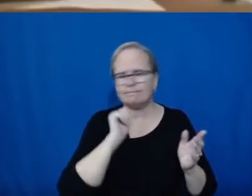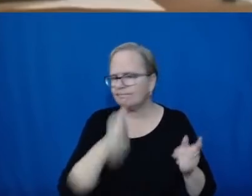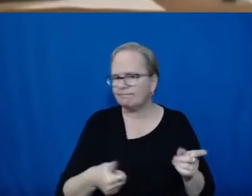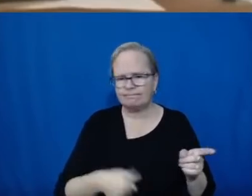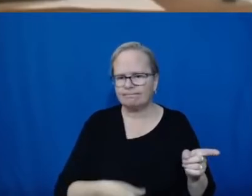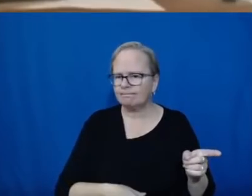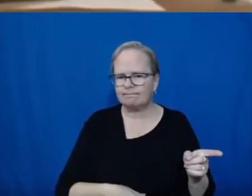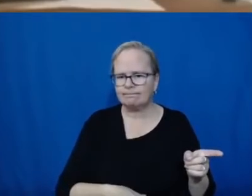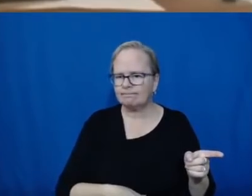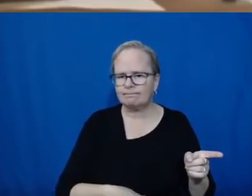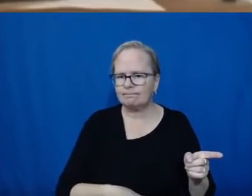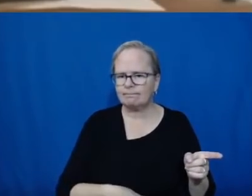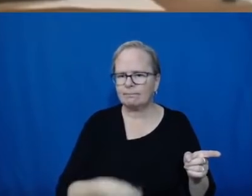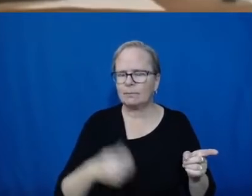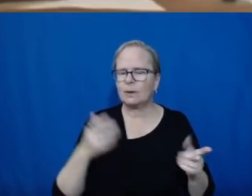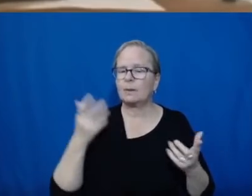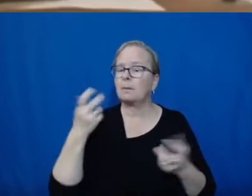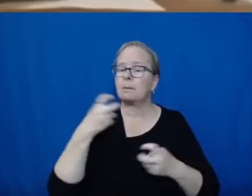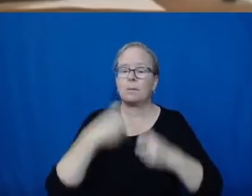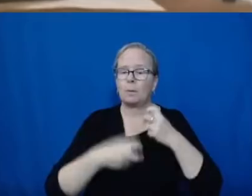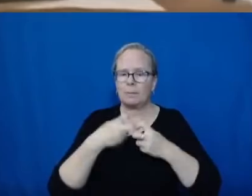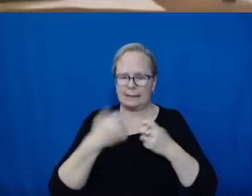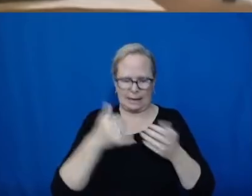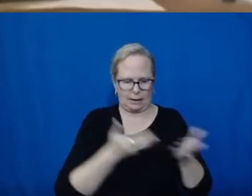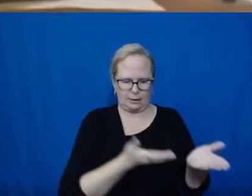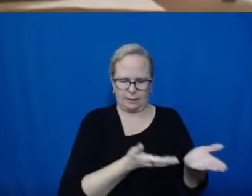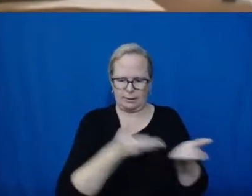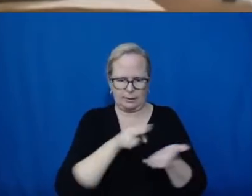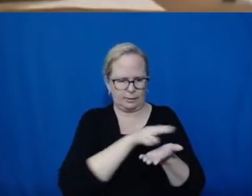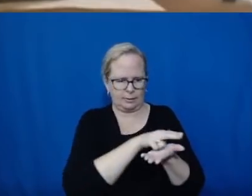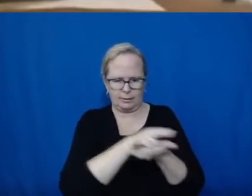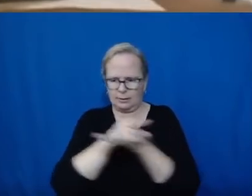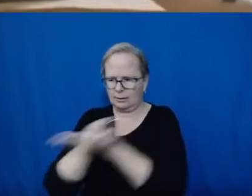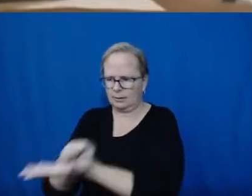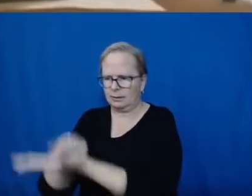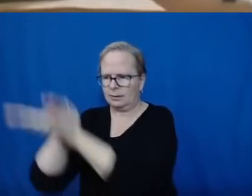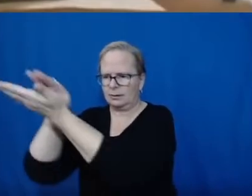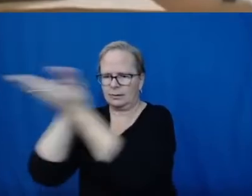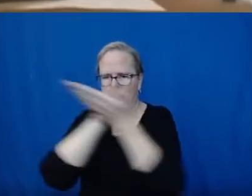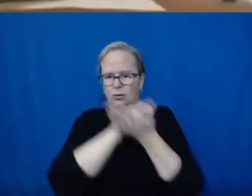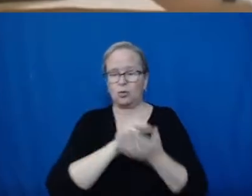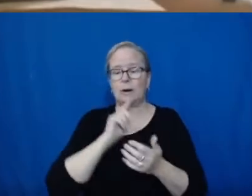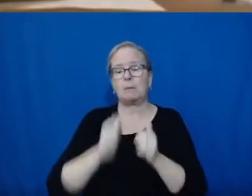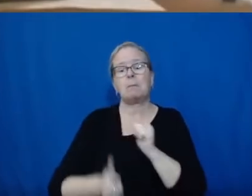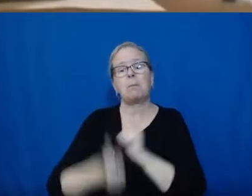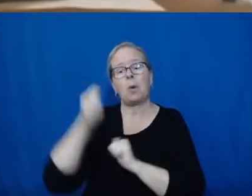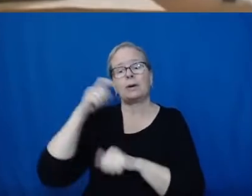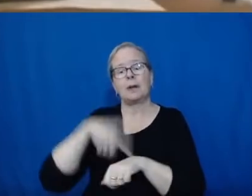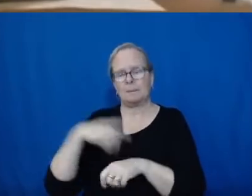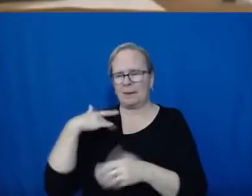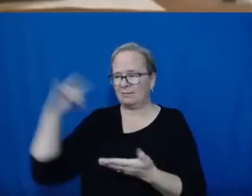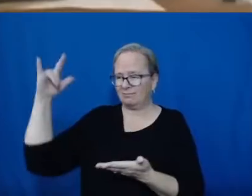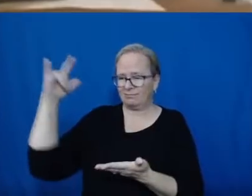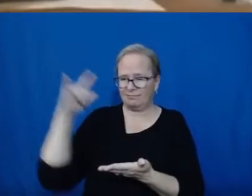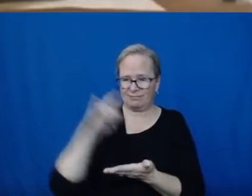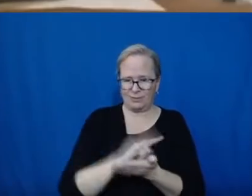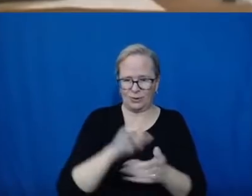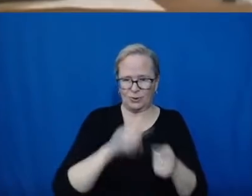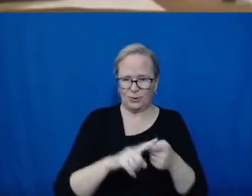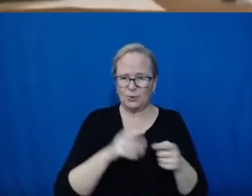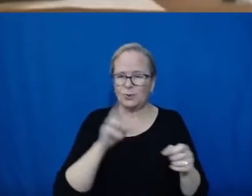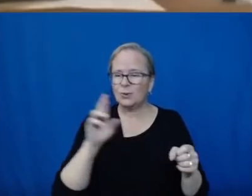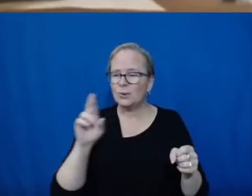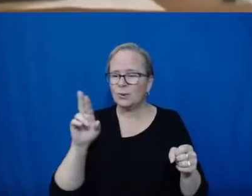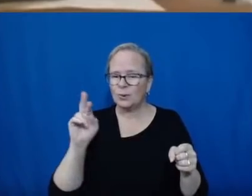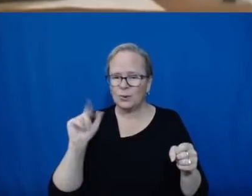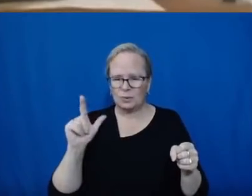due to acuity, there is the problem of transport. These patients are almost always flown down due to the remote locations of some of the rural sites, but because every rural site